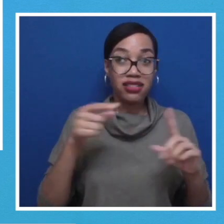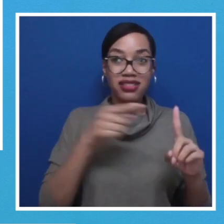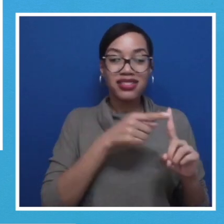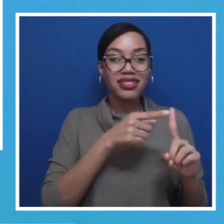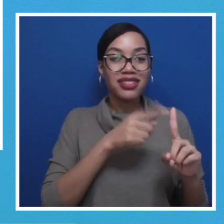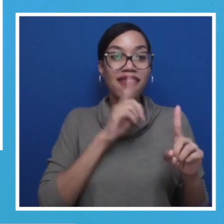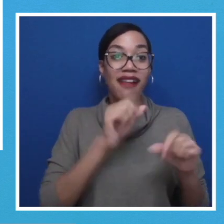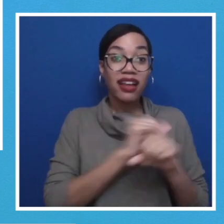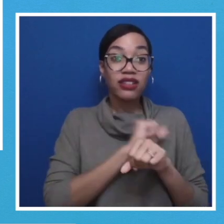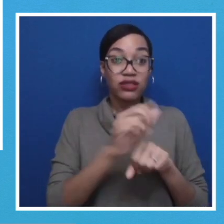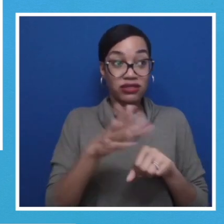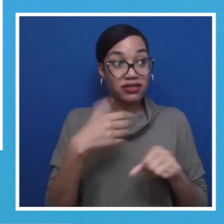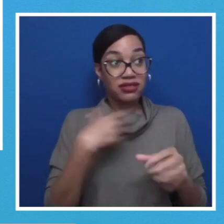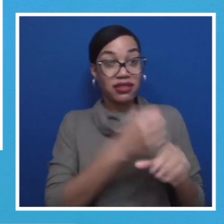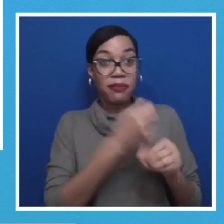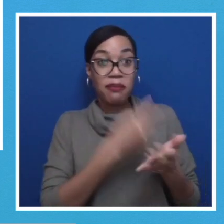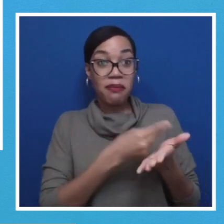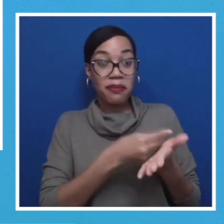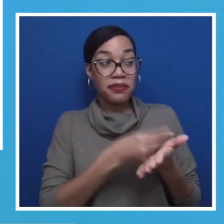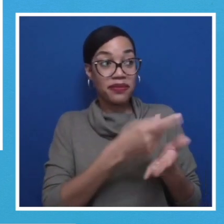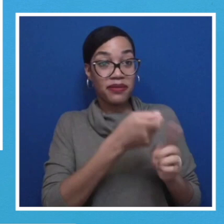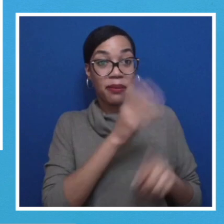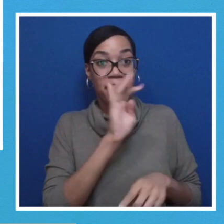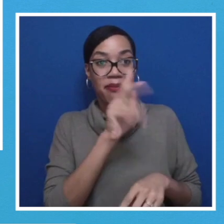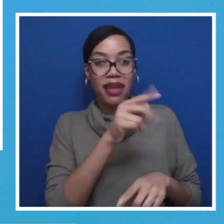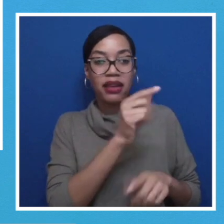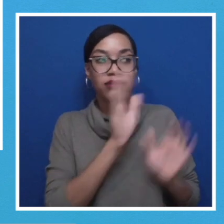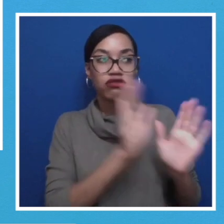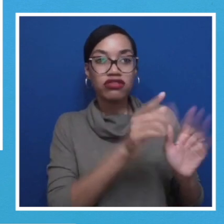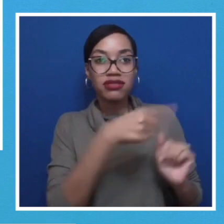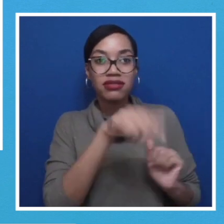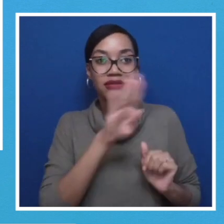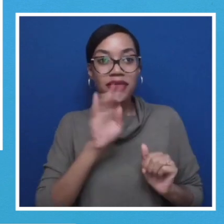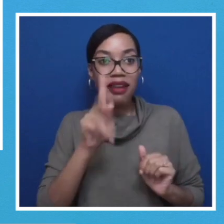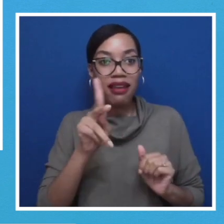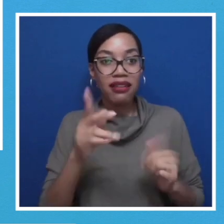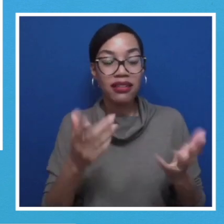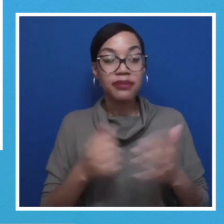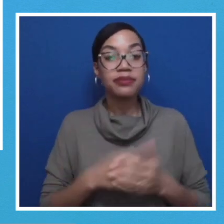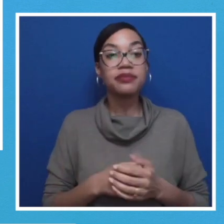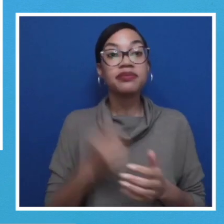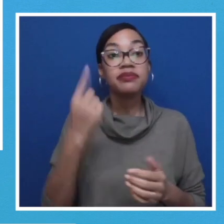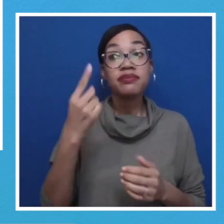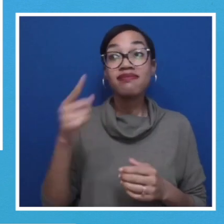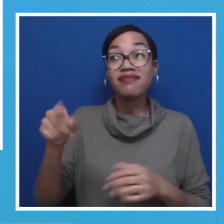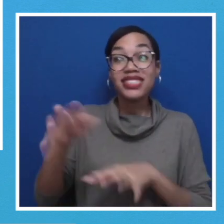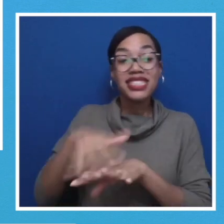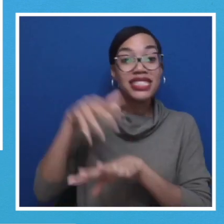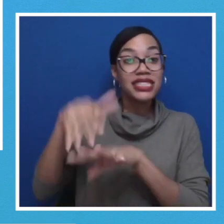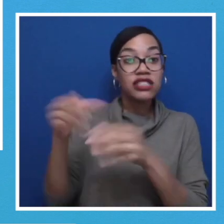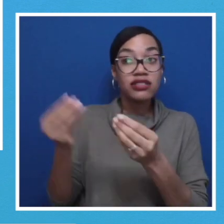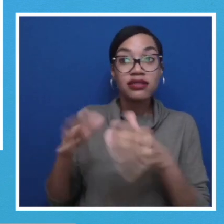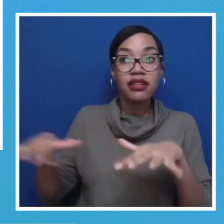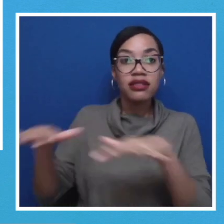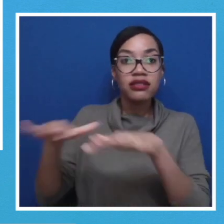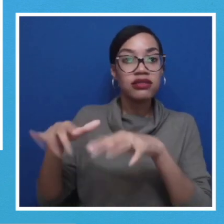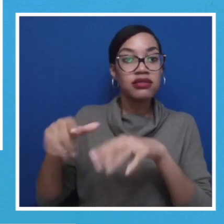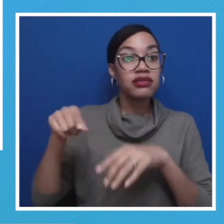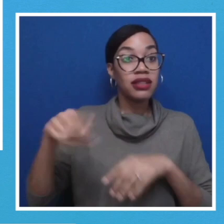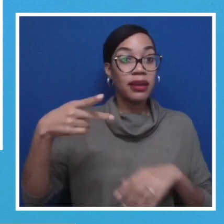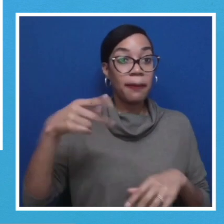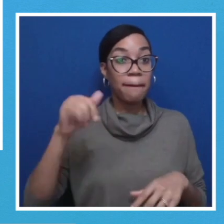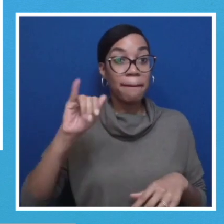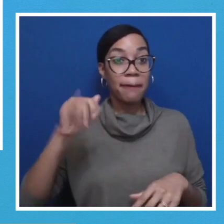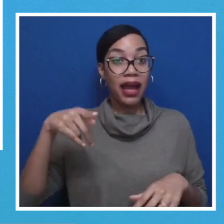term Wet'suwet'en before, this is the indigenous nation whose land this pipeline would be